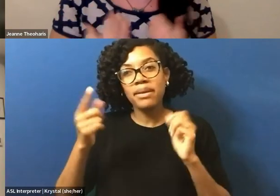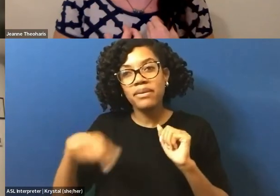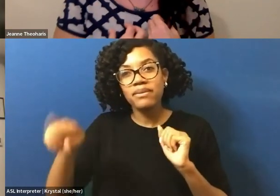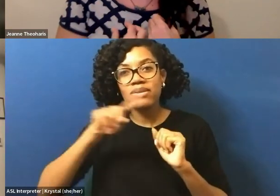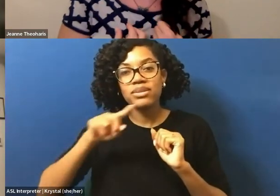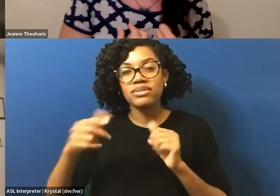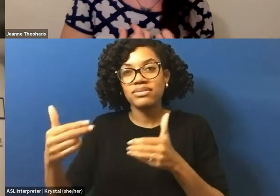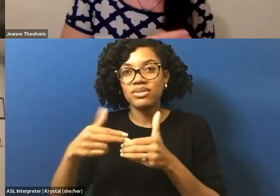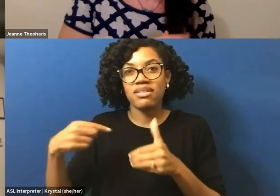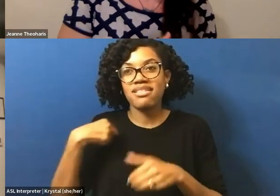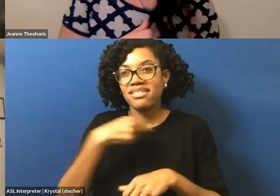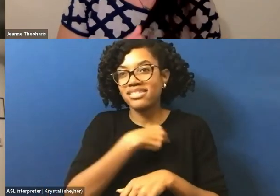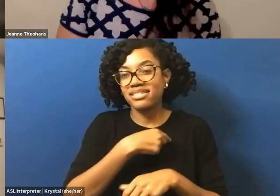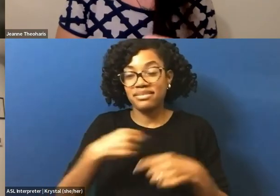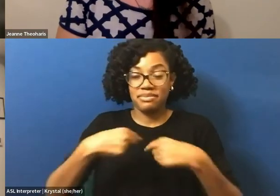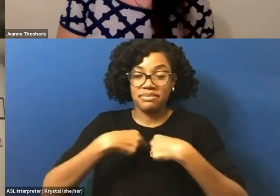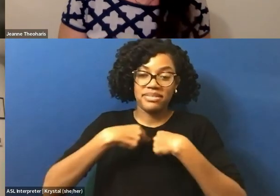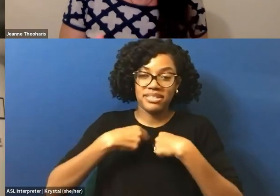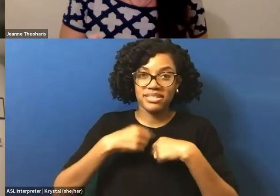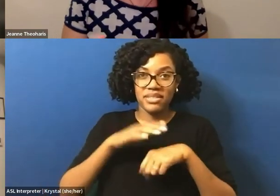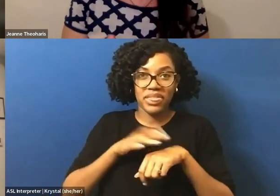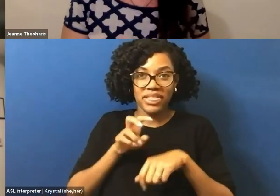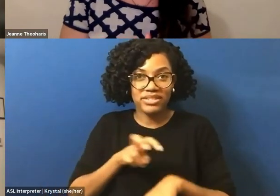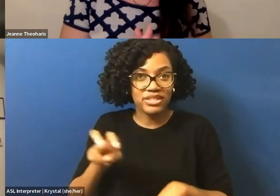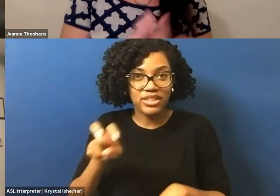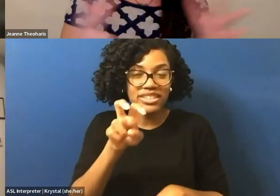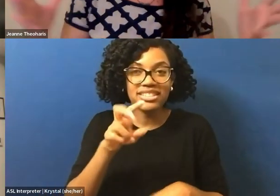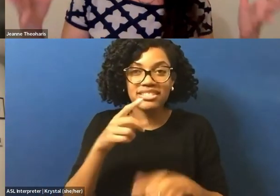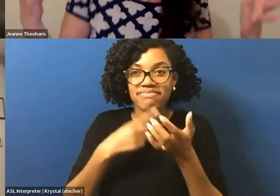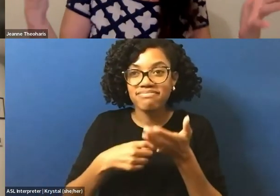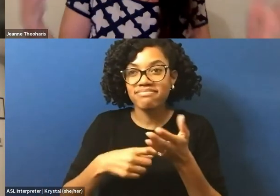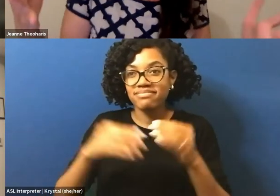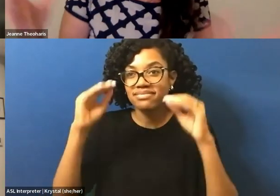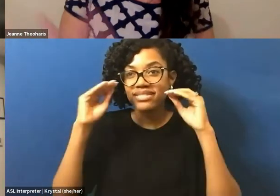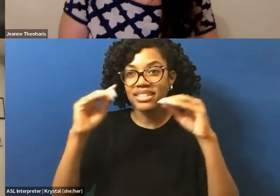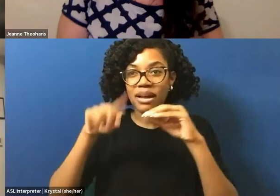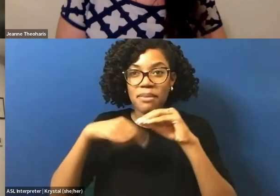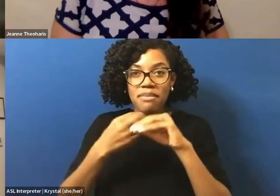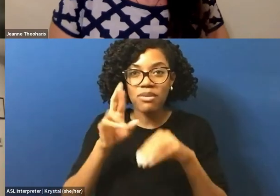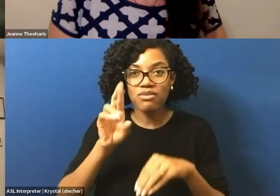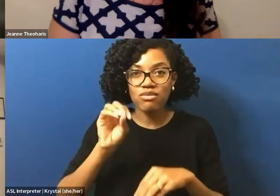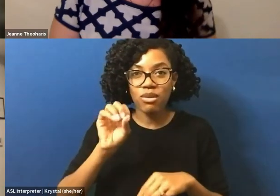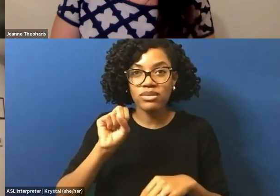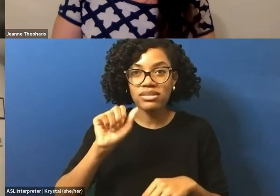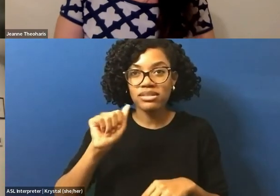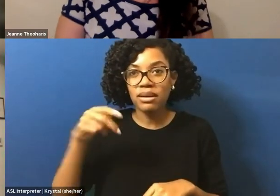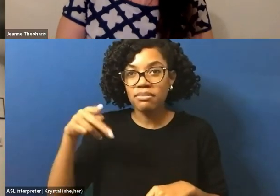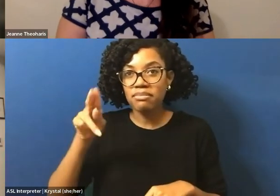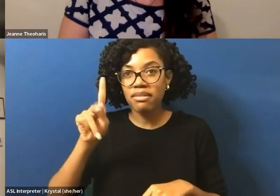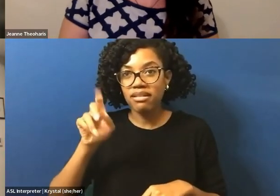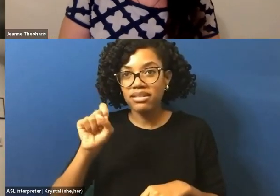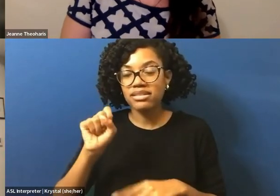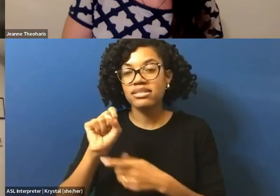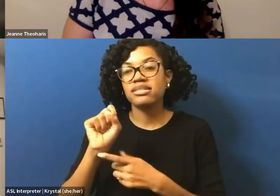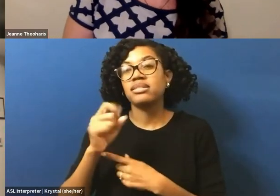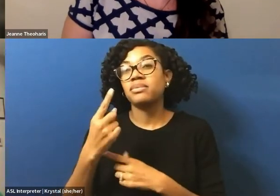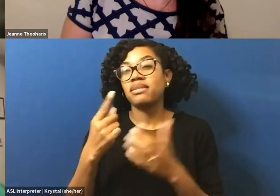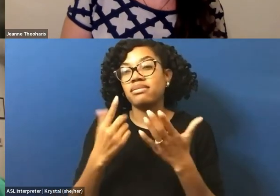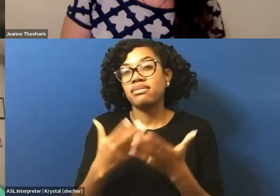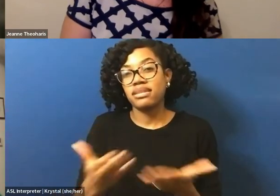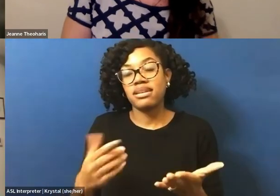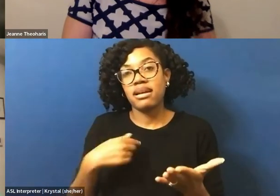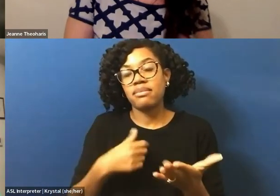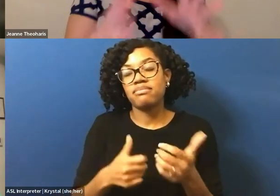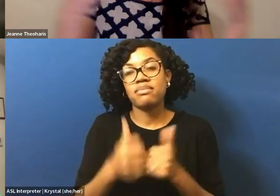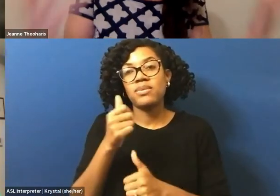and with me on this journey about Rosa Parks. And probably the thing I am most excited about